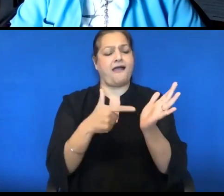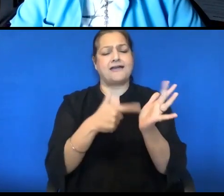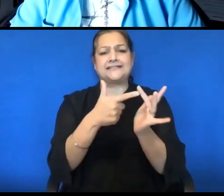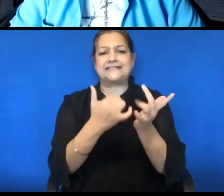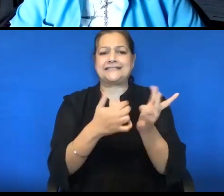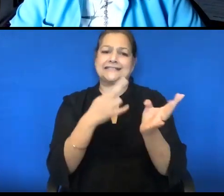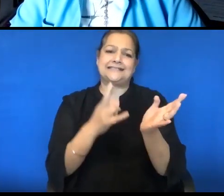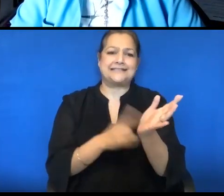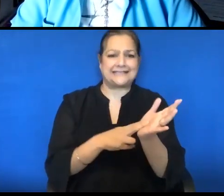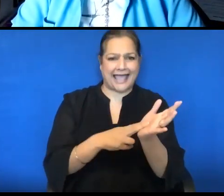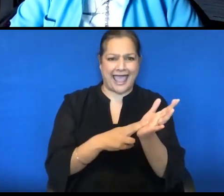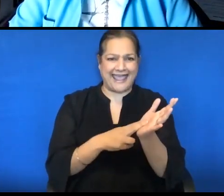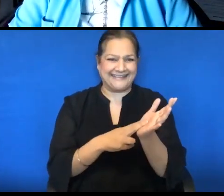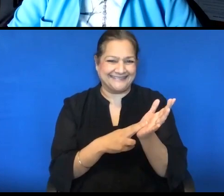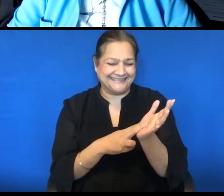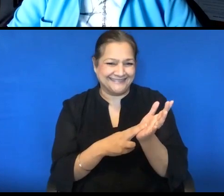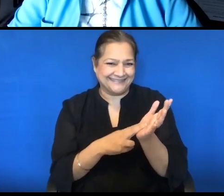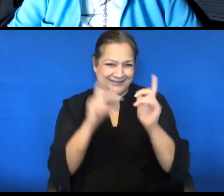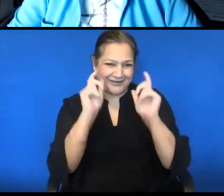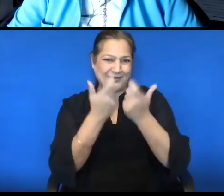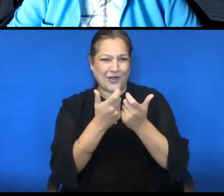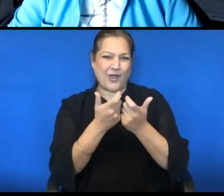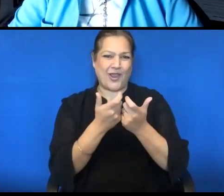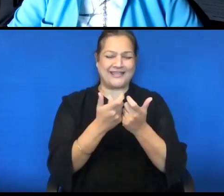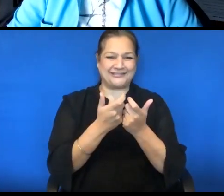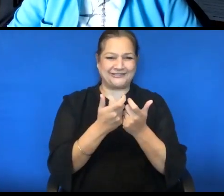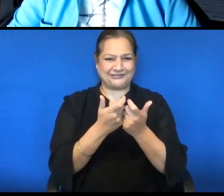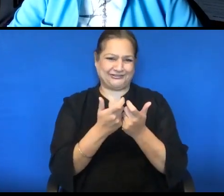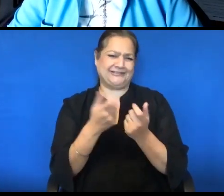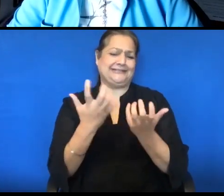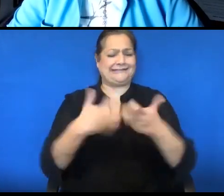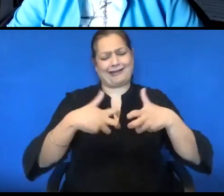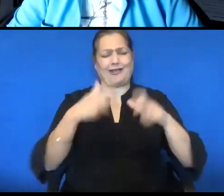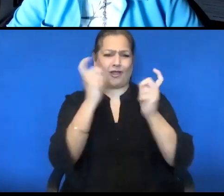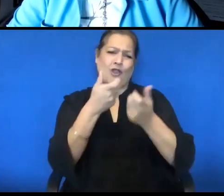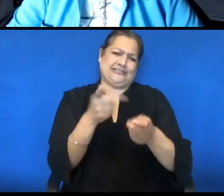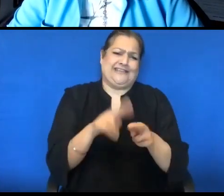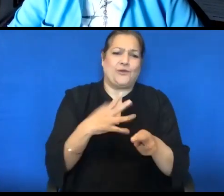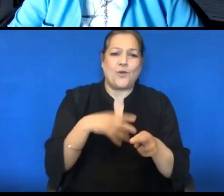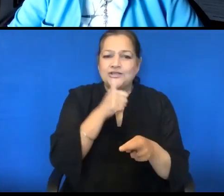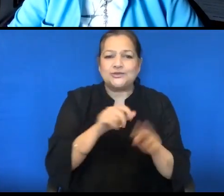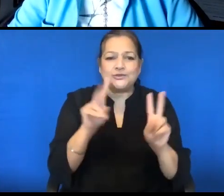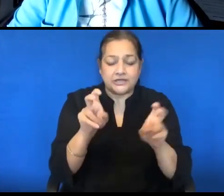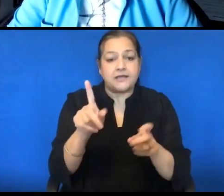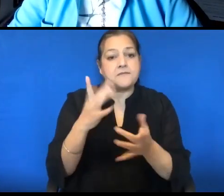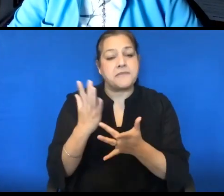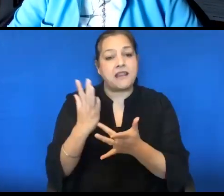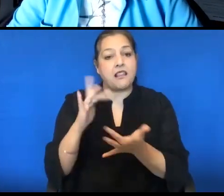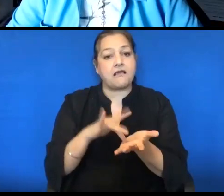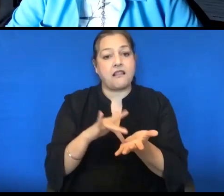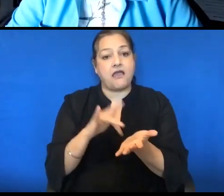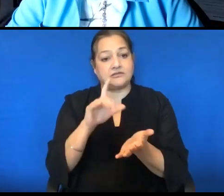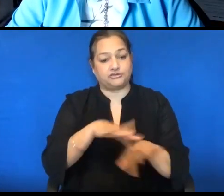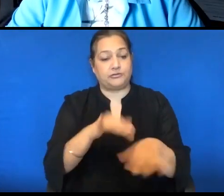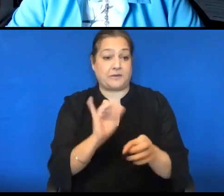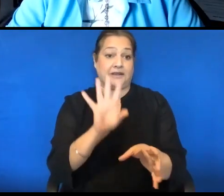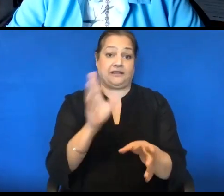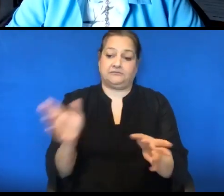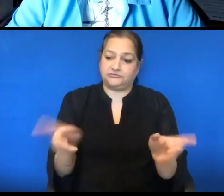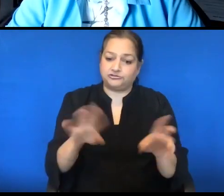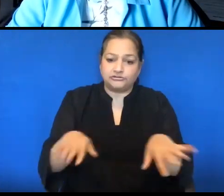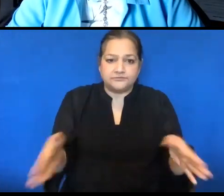call them technical colleges if you like, but call them artisan universities, because then maybe the middle class might send their kids there. I don't know. But